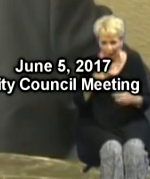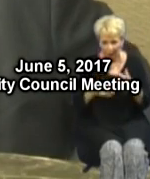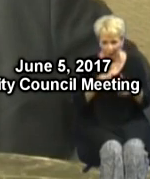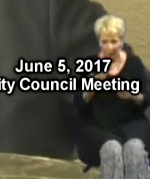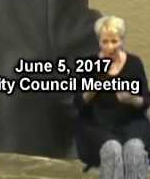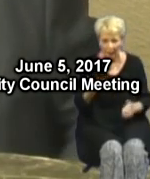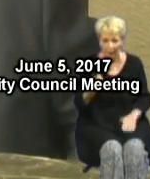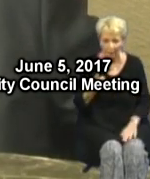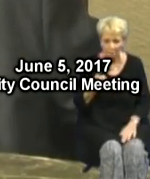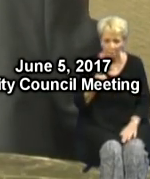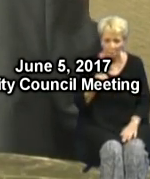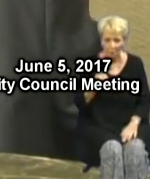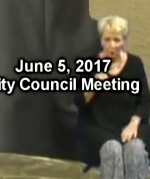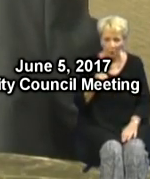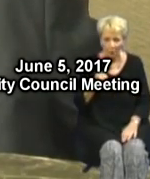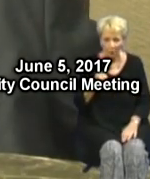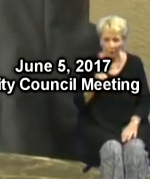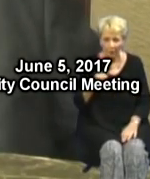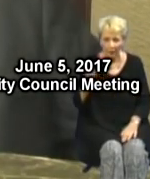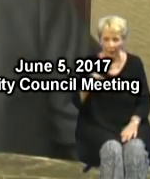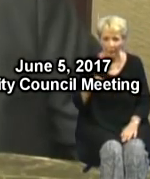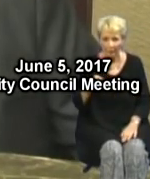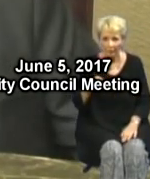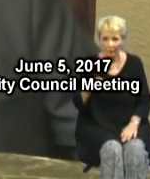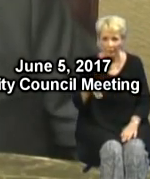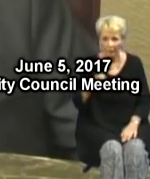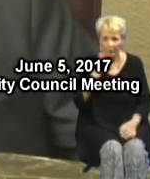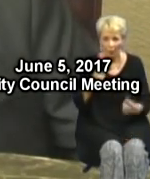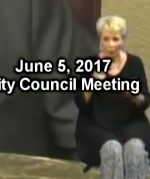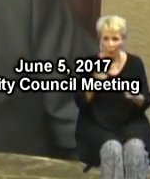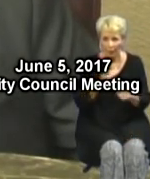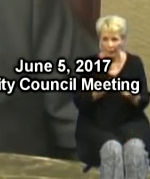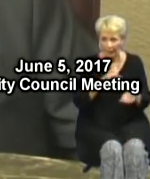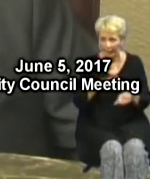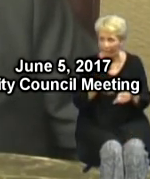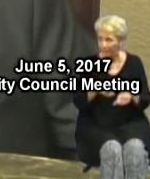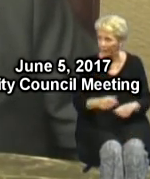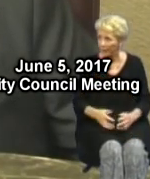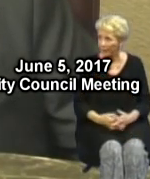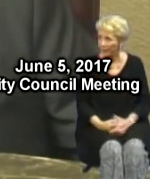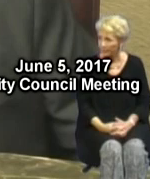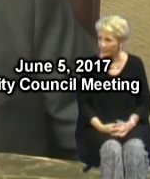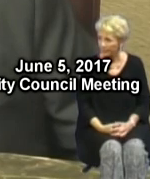I mean, you could take them one at a time.